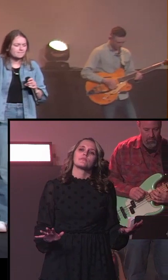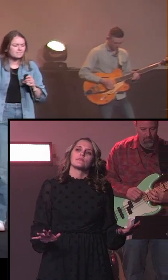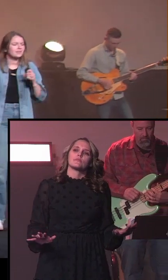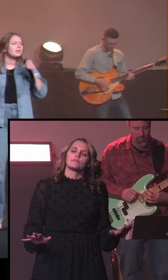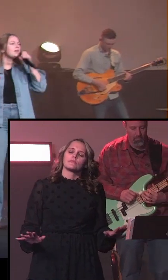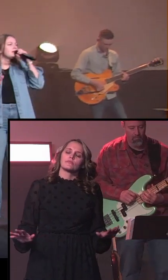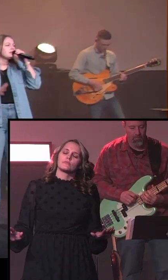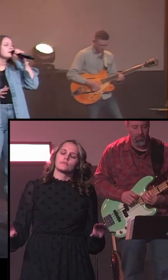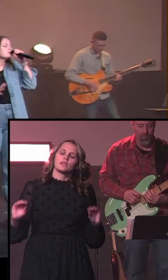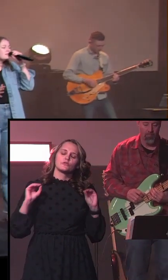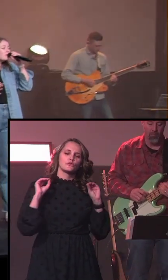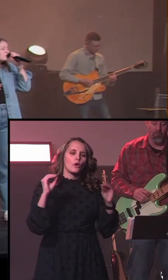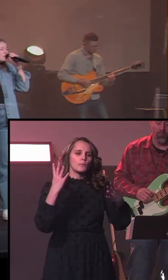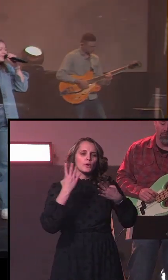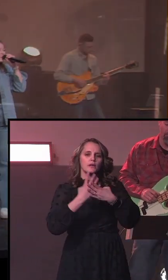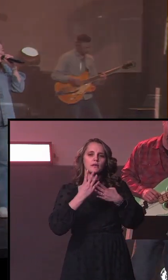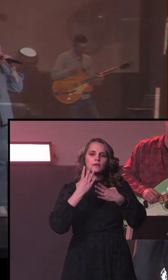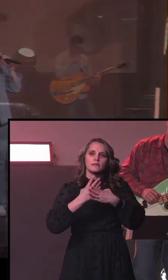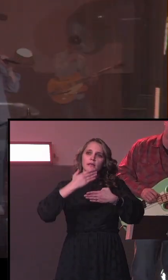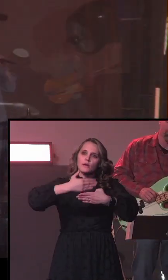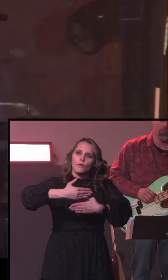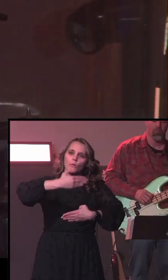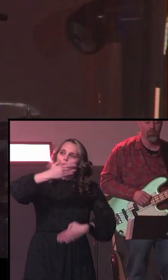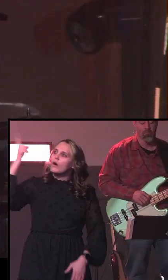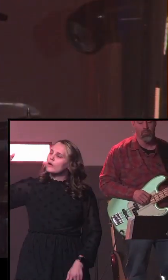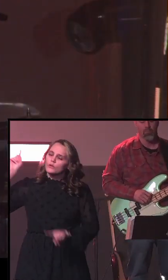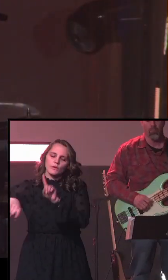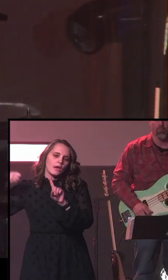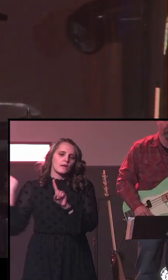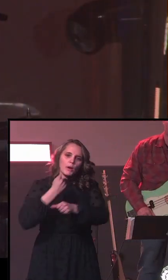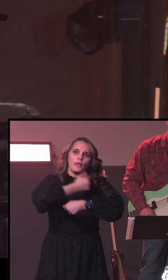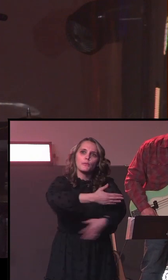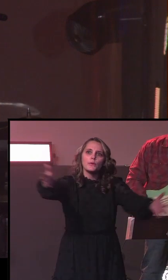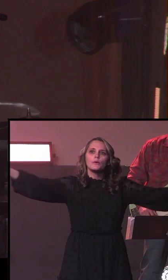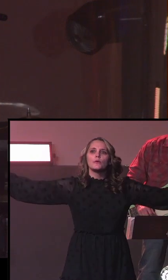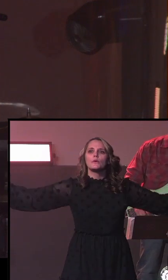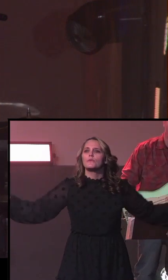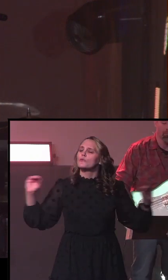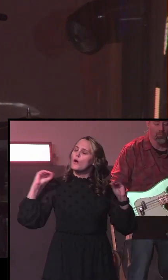There's no prison, why you can't pray?